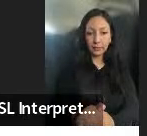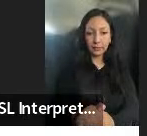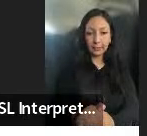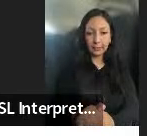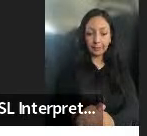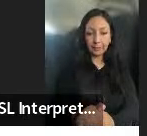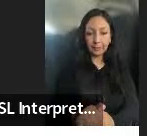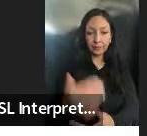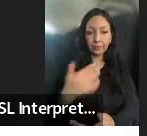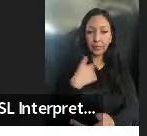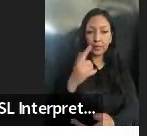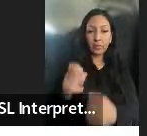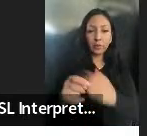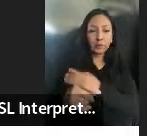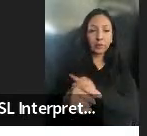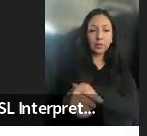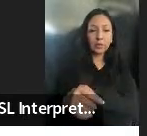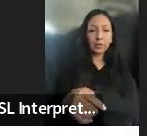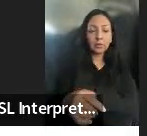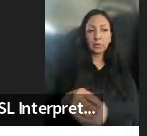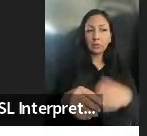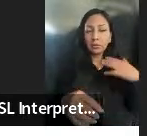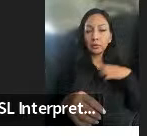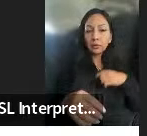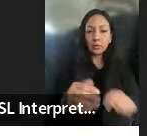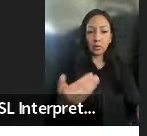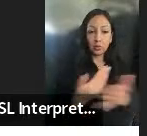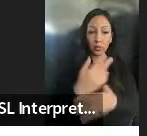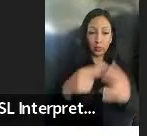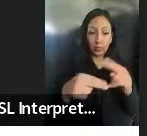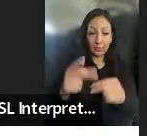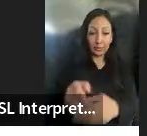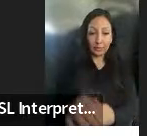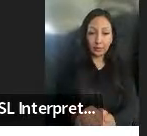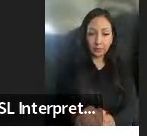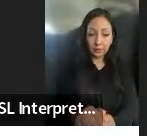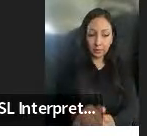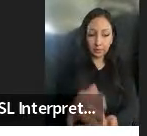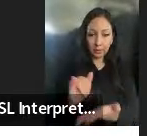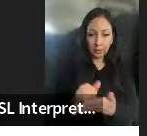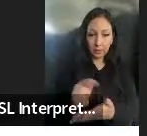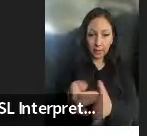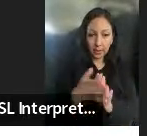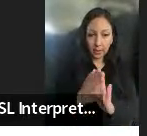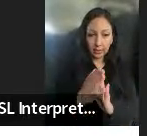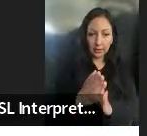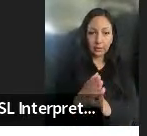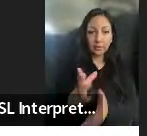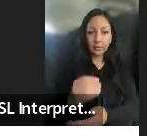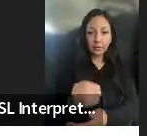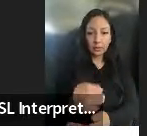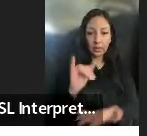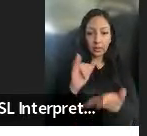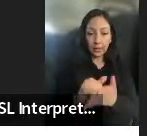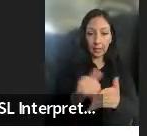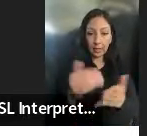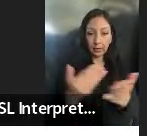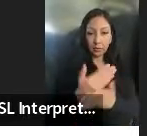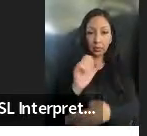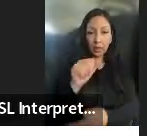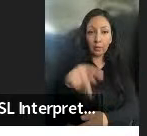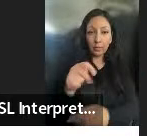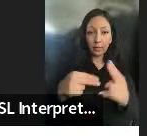There's a question, Nihilus, about new buildings that Marilyn had asked. Are these new apartment buildings